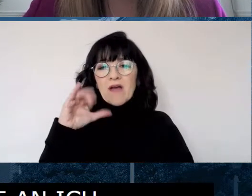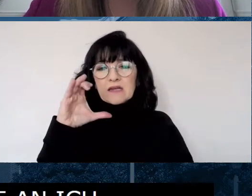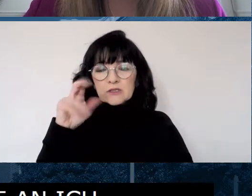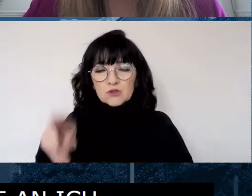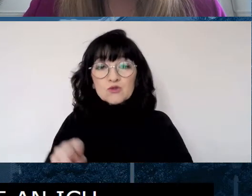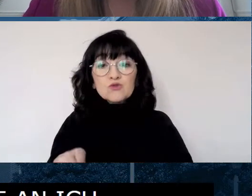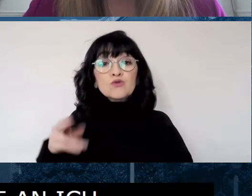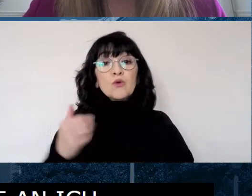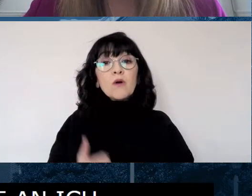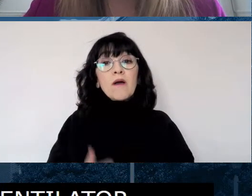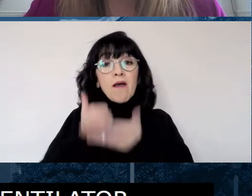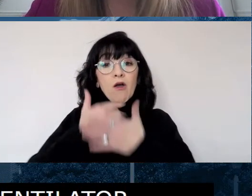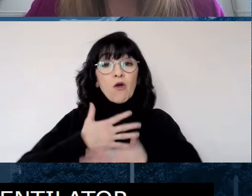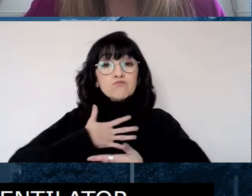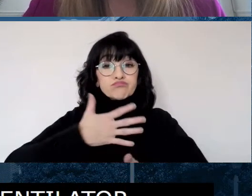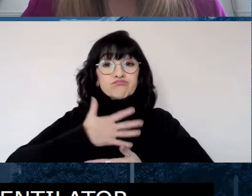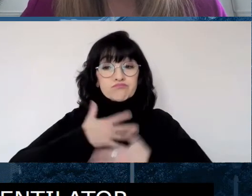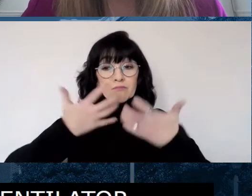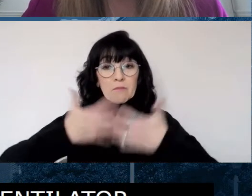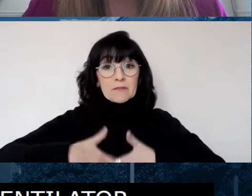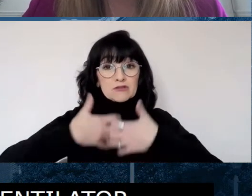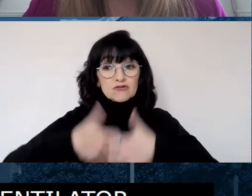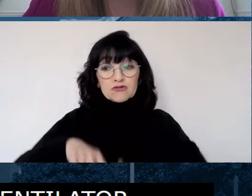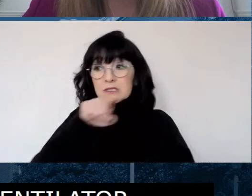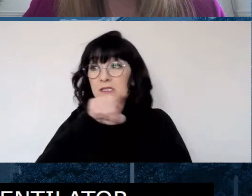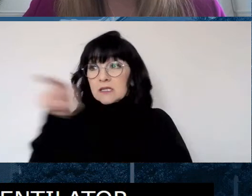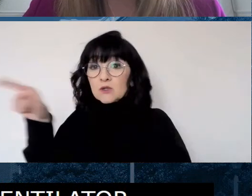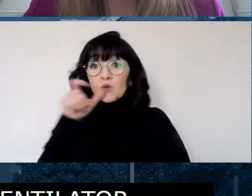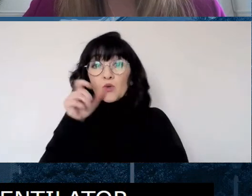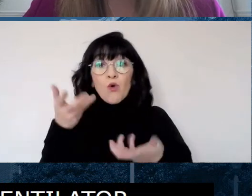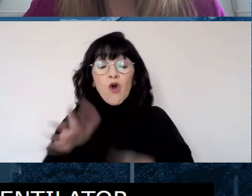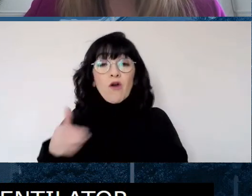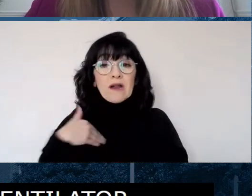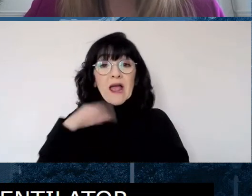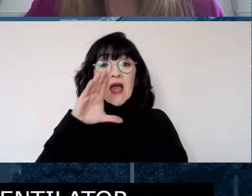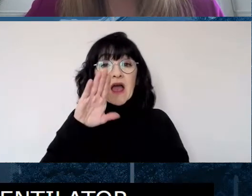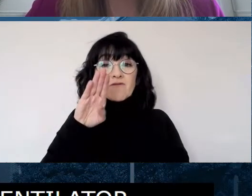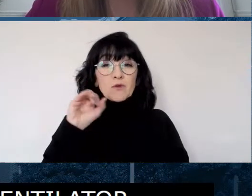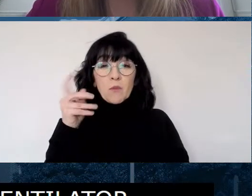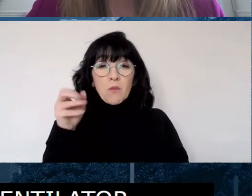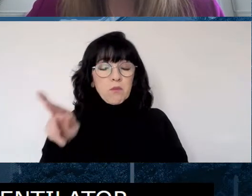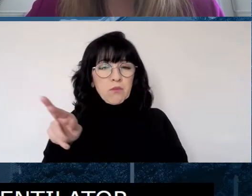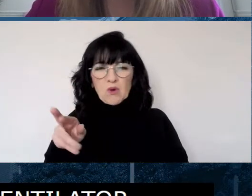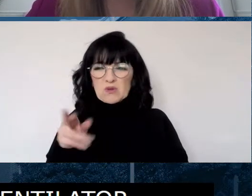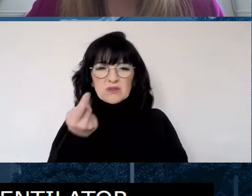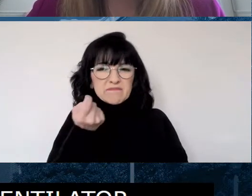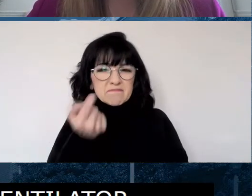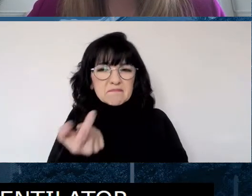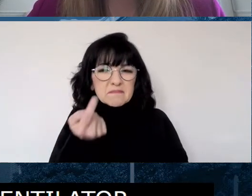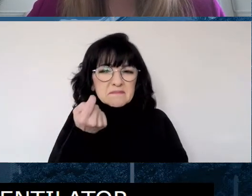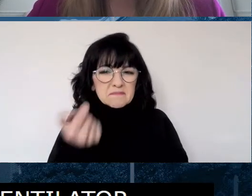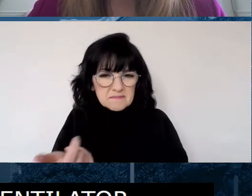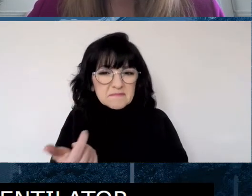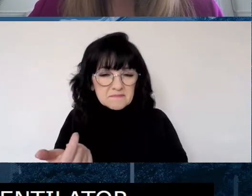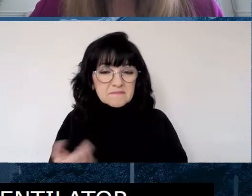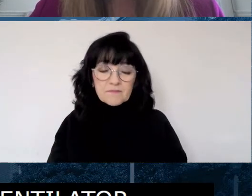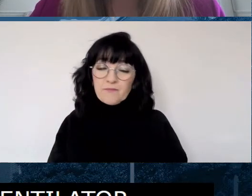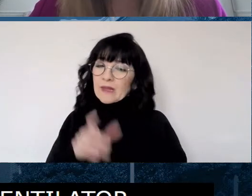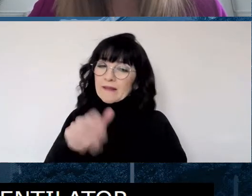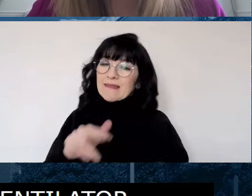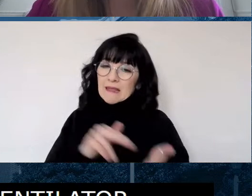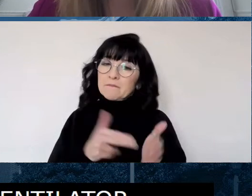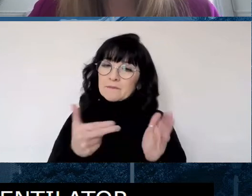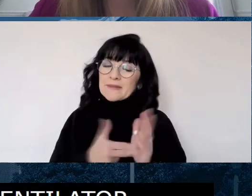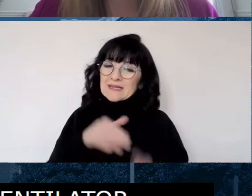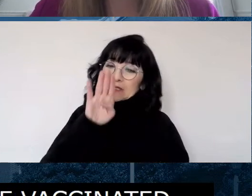important reasons to be vaccinated, up to date with your vaccine, which means having a booster.